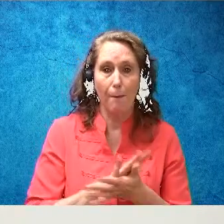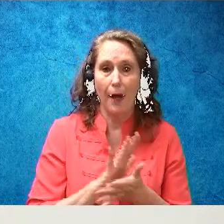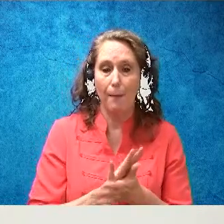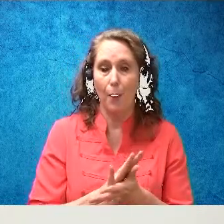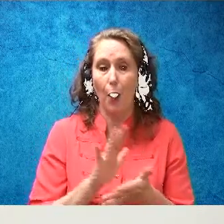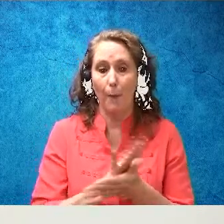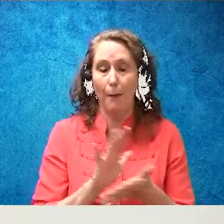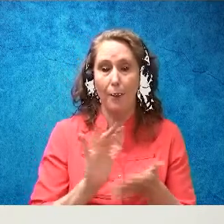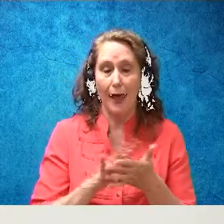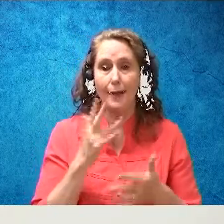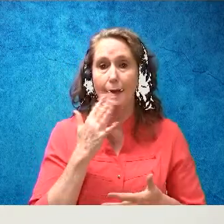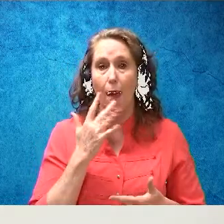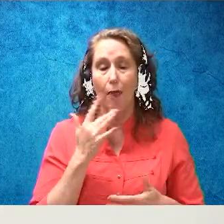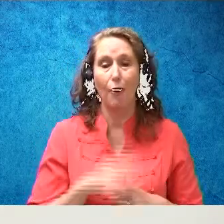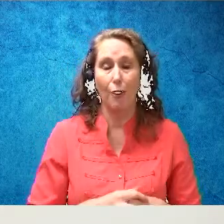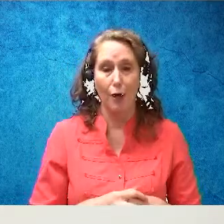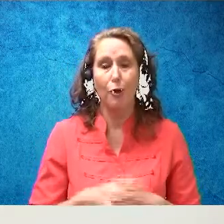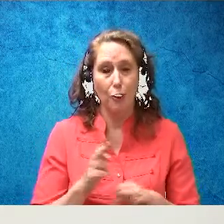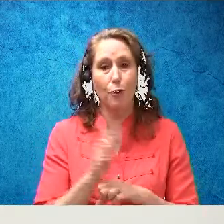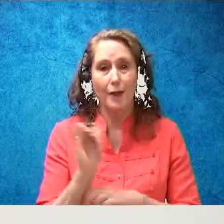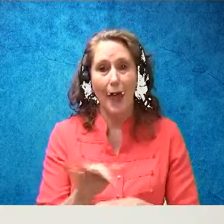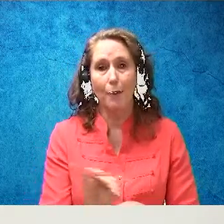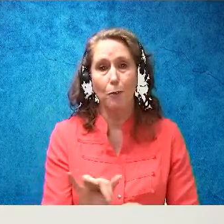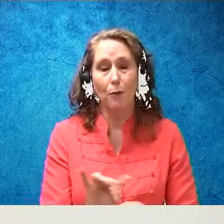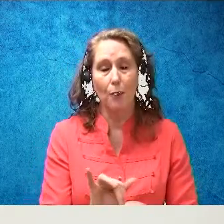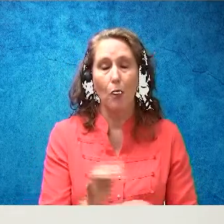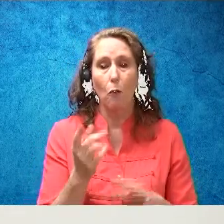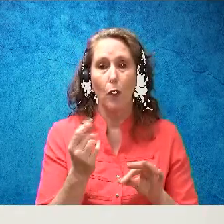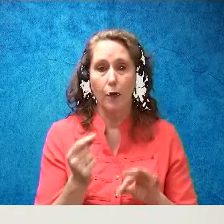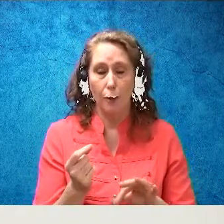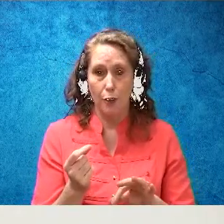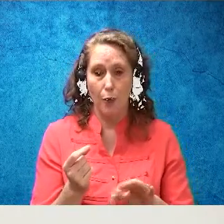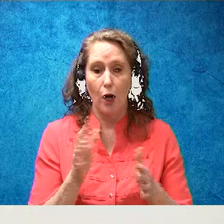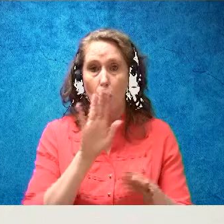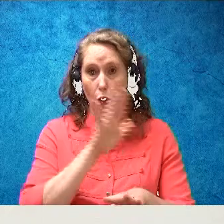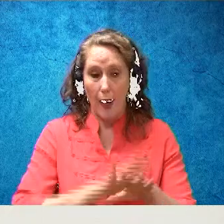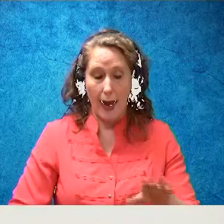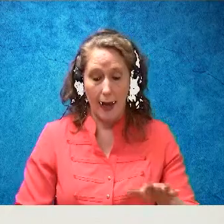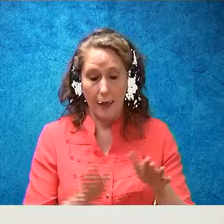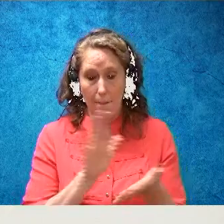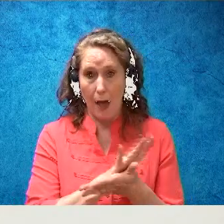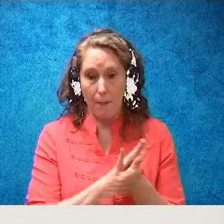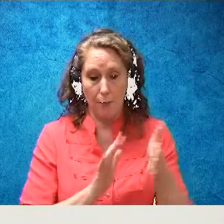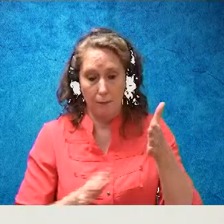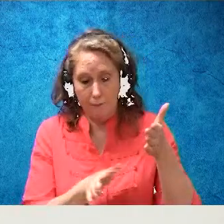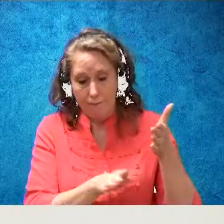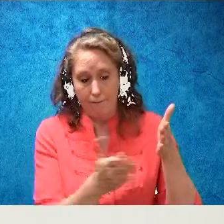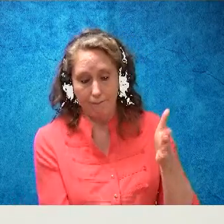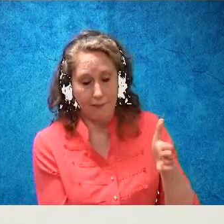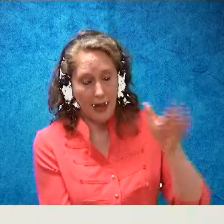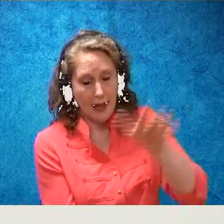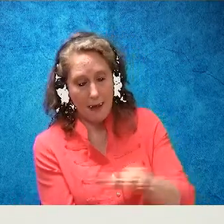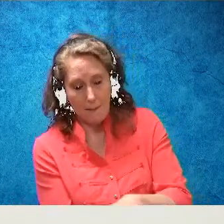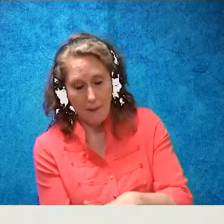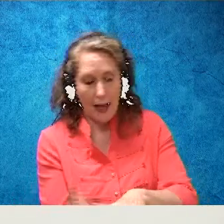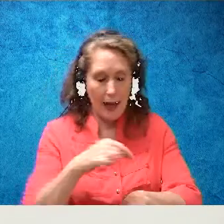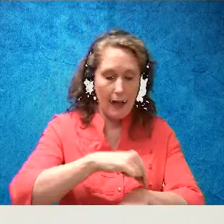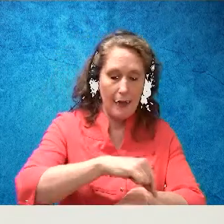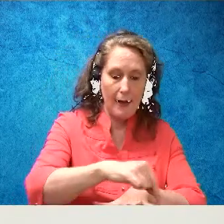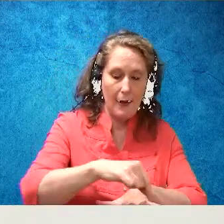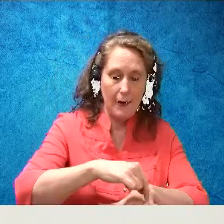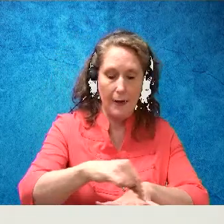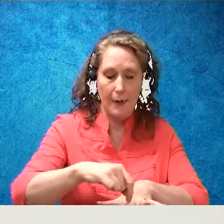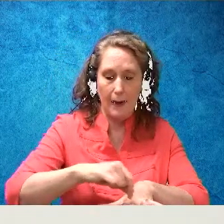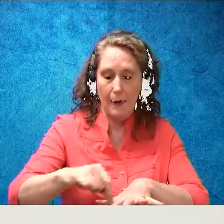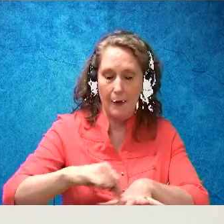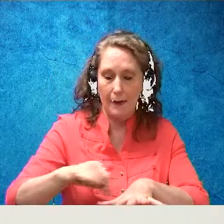of paper. But all you have to do is trace your hand on the piece of paper and then cut it out. And then you